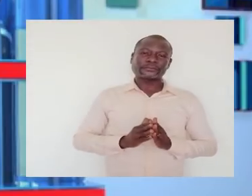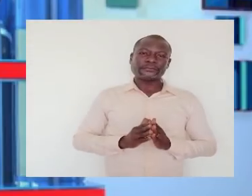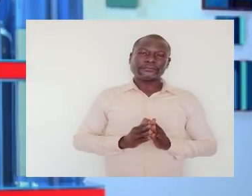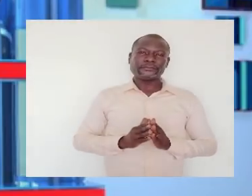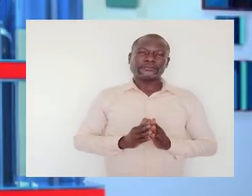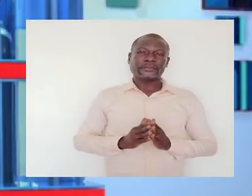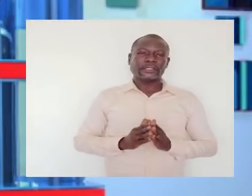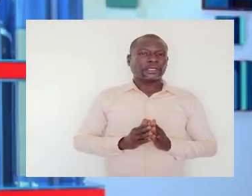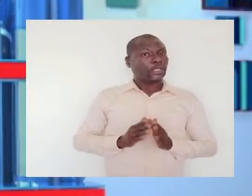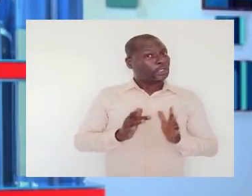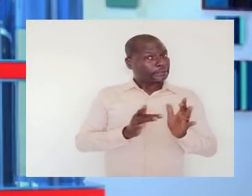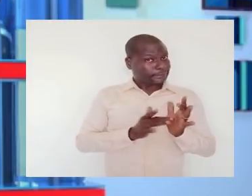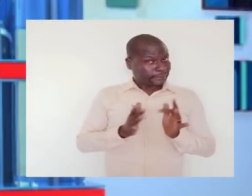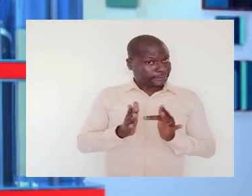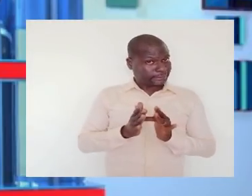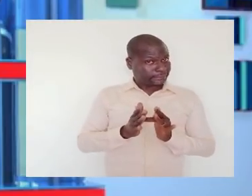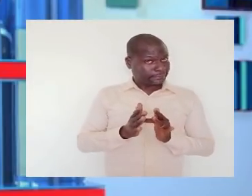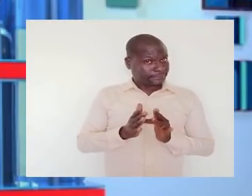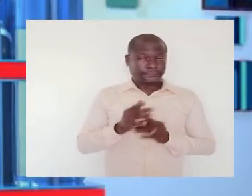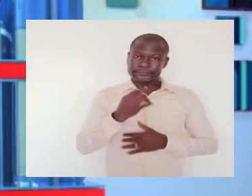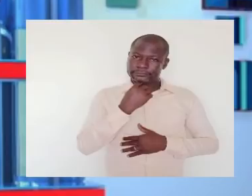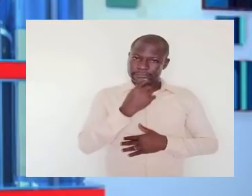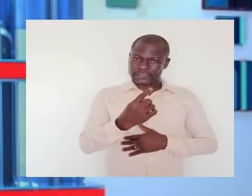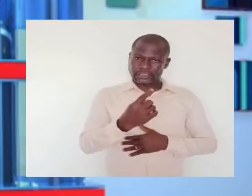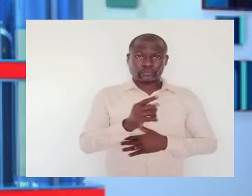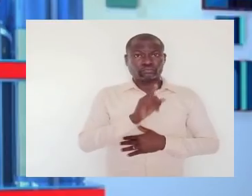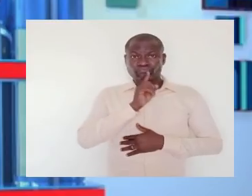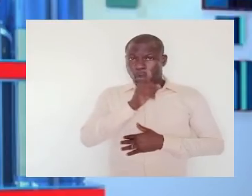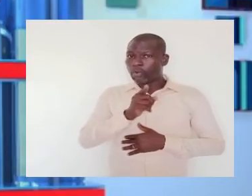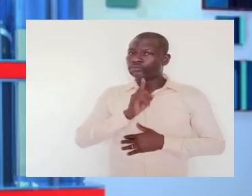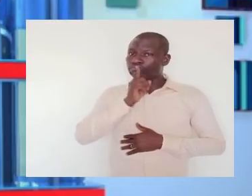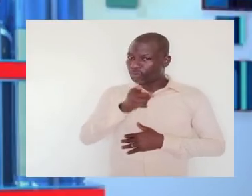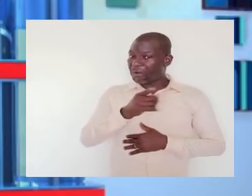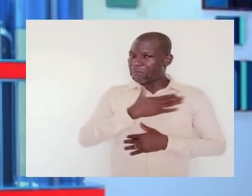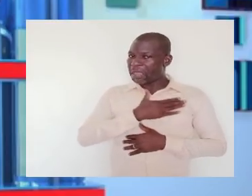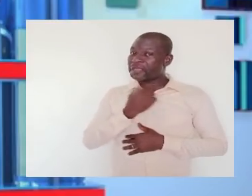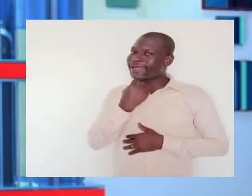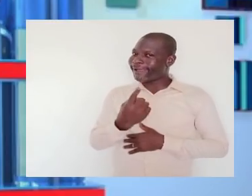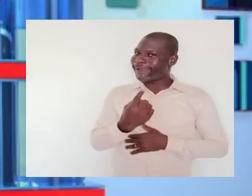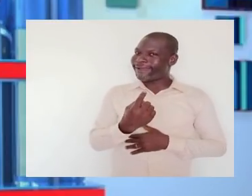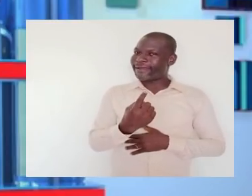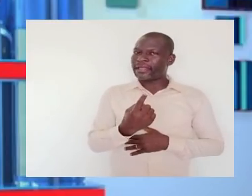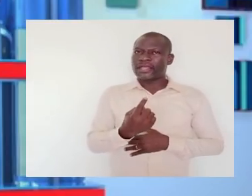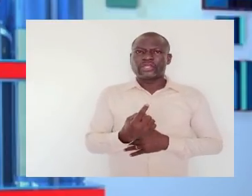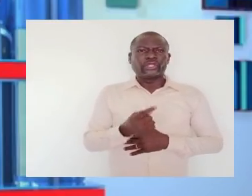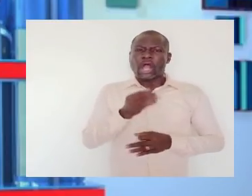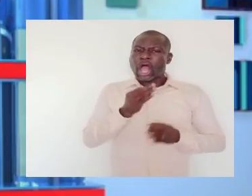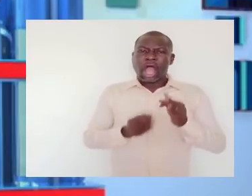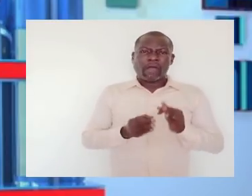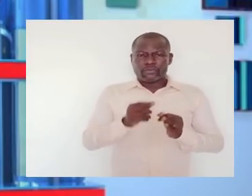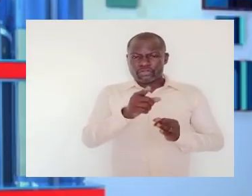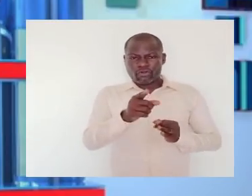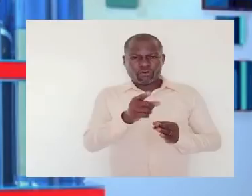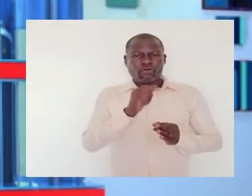verse 5. Yen erudi Yesu Christo se. Nokra, nokra, mesemo se. Se